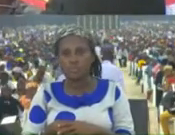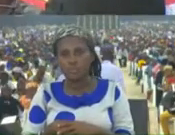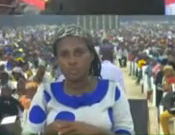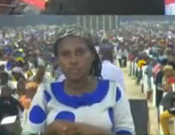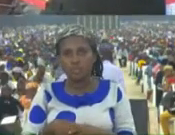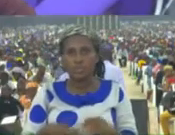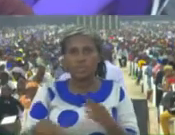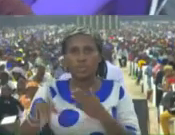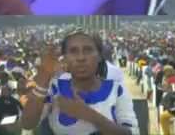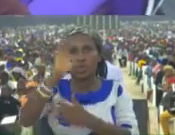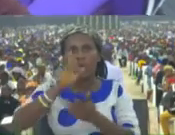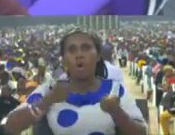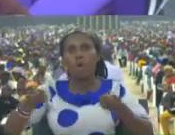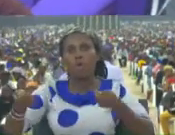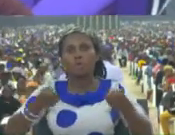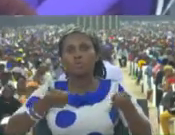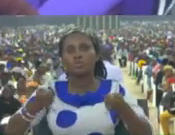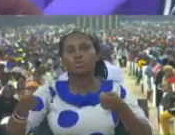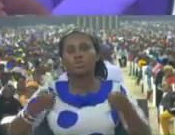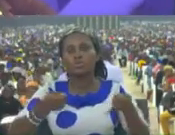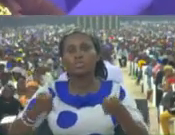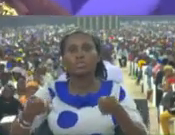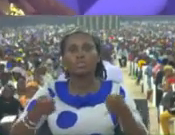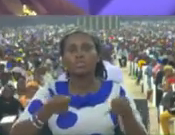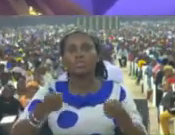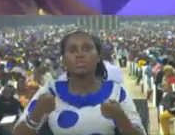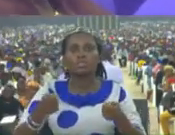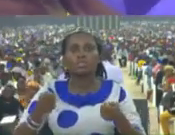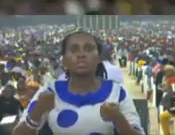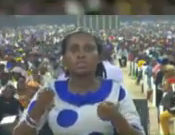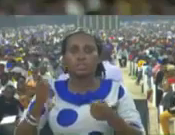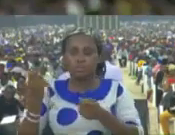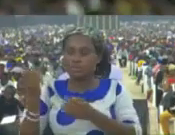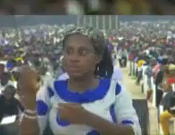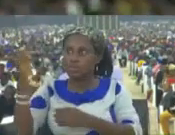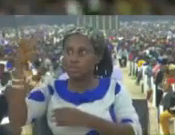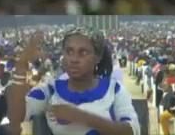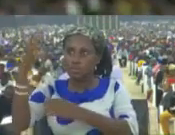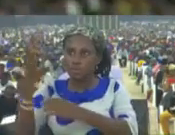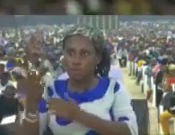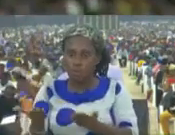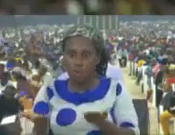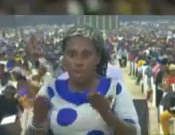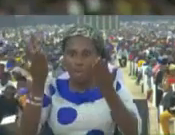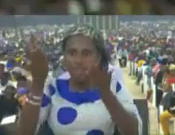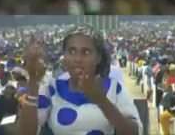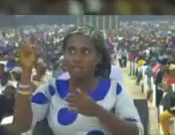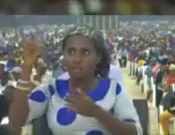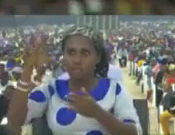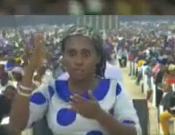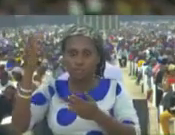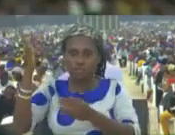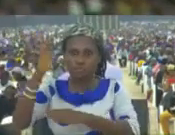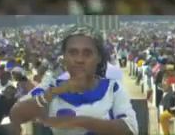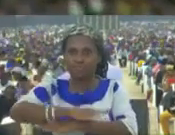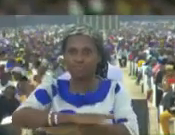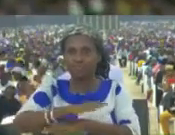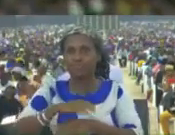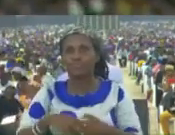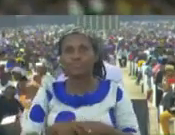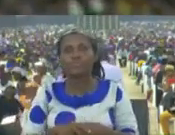God controls sunrise and sunset. As a matter of fact, in Isaiah